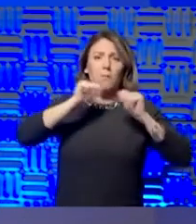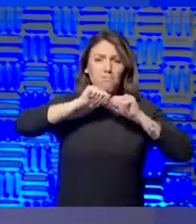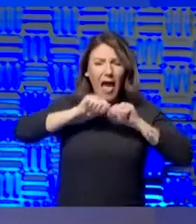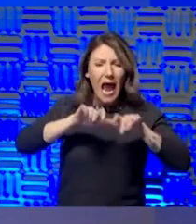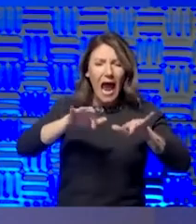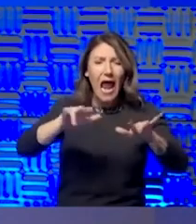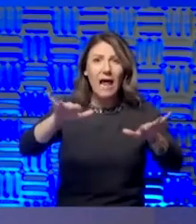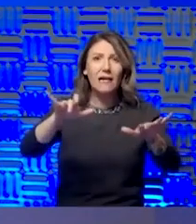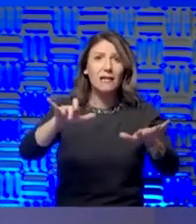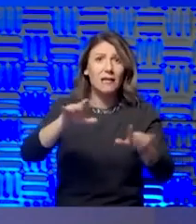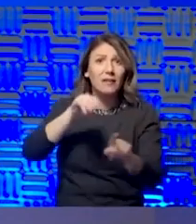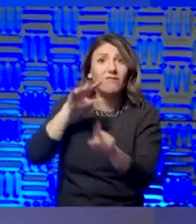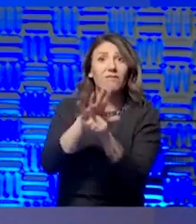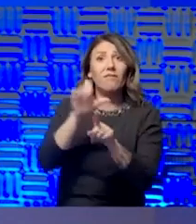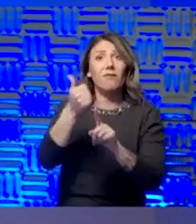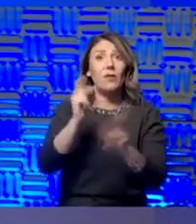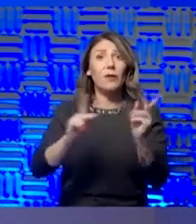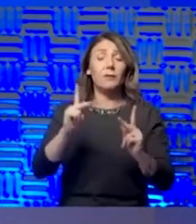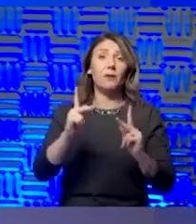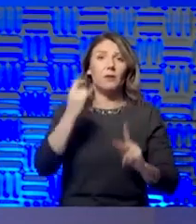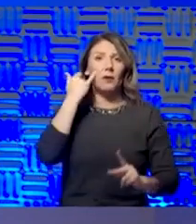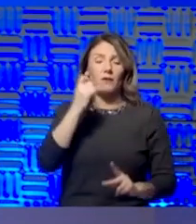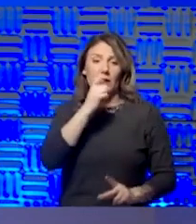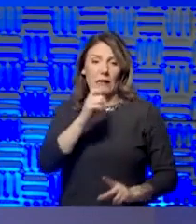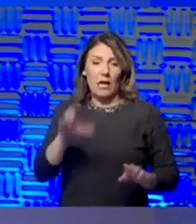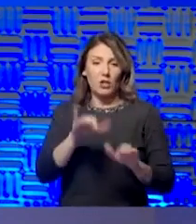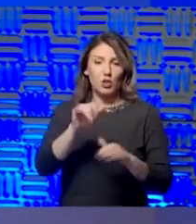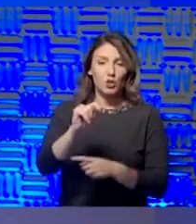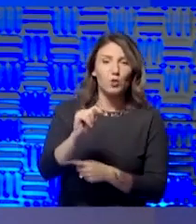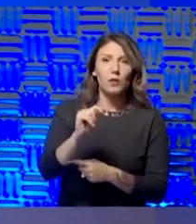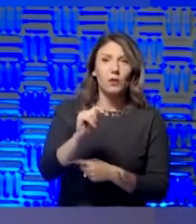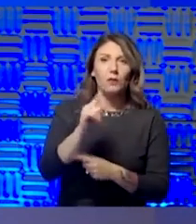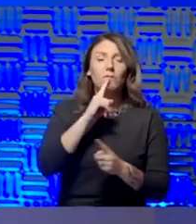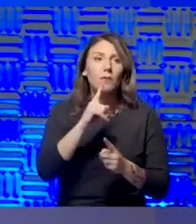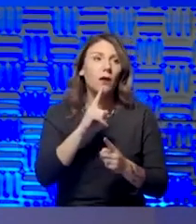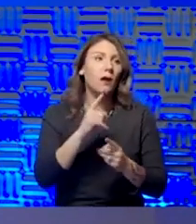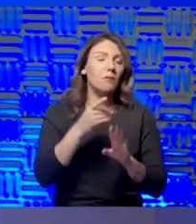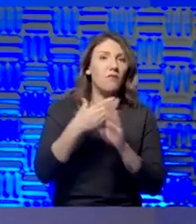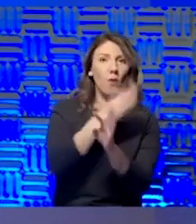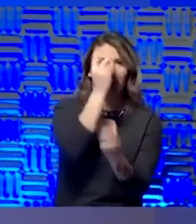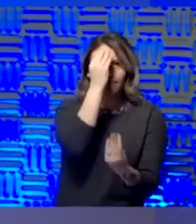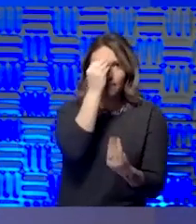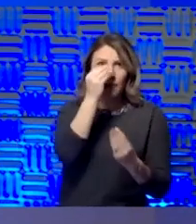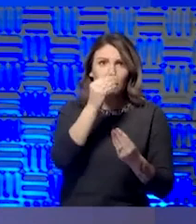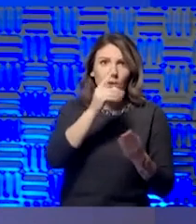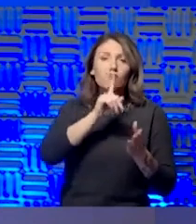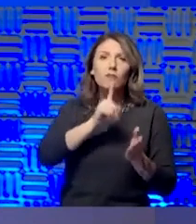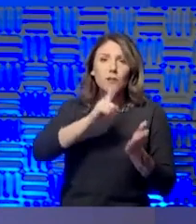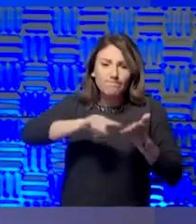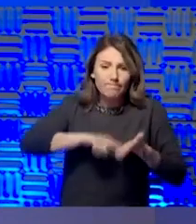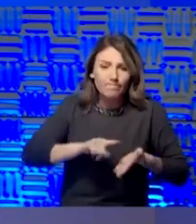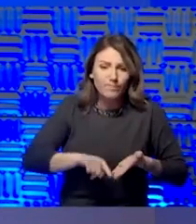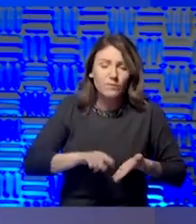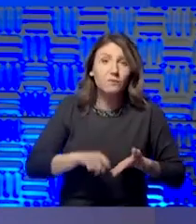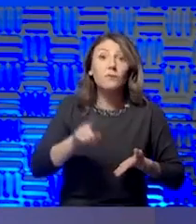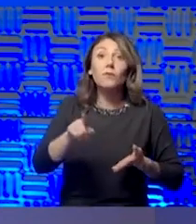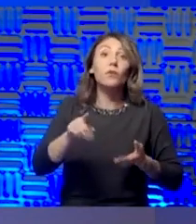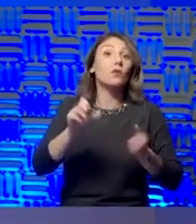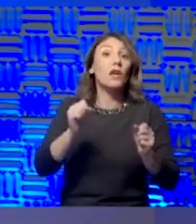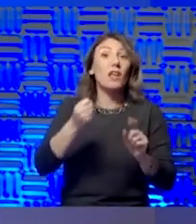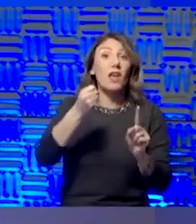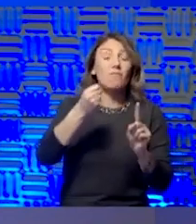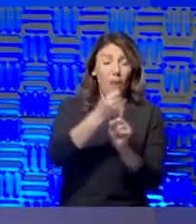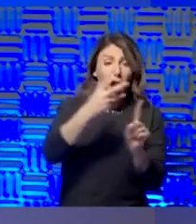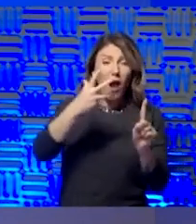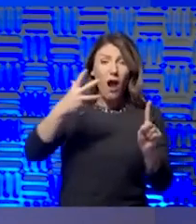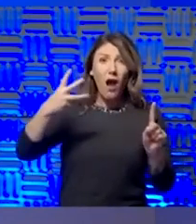people. If we were not to do it in a thoughtful, meticulous manner for opening up, you could get exponential growth, and